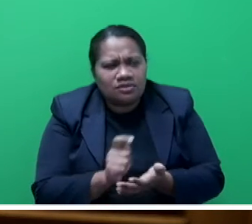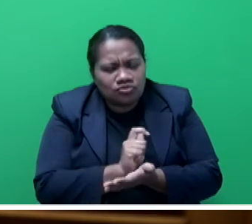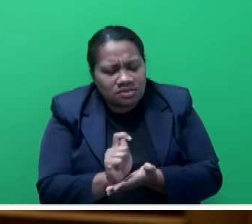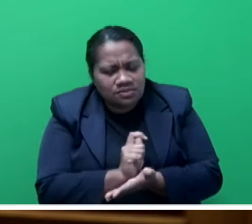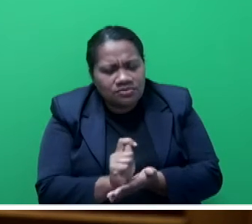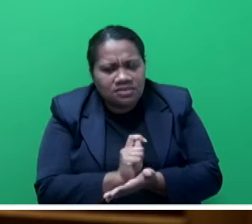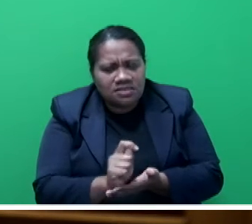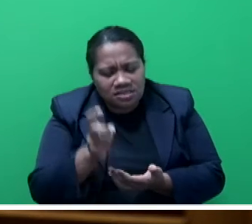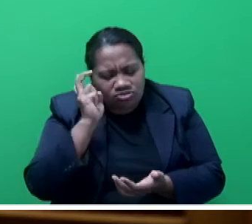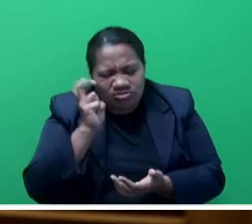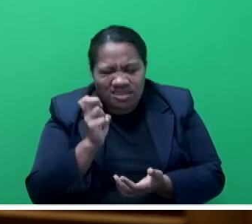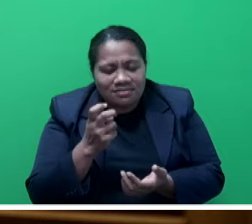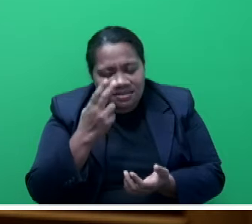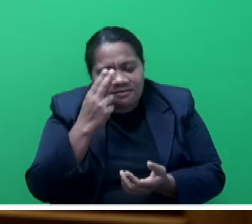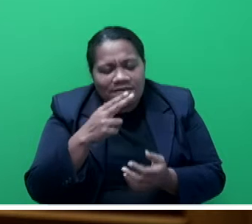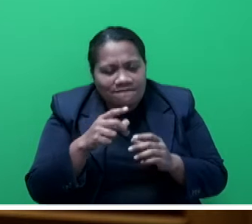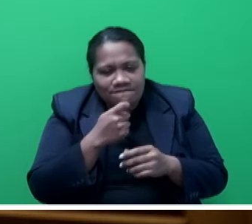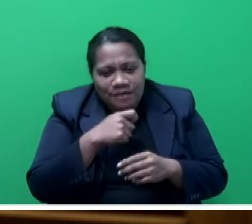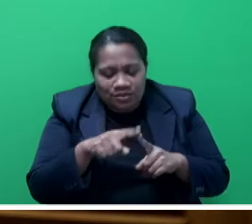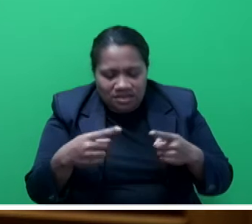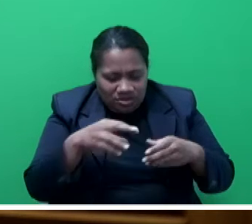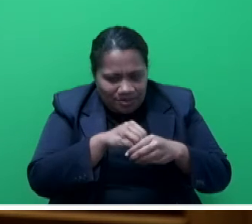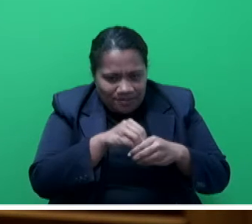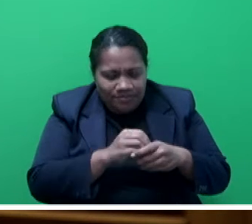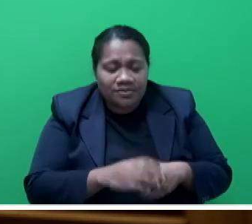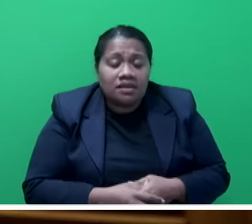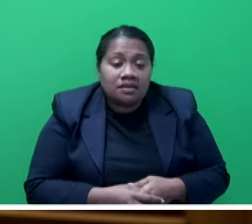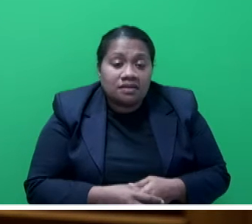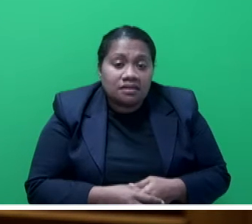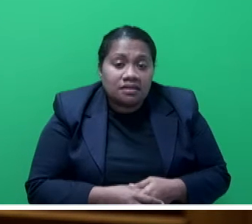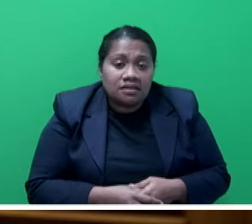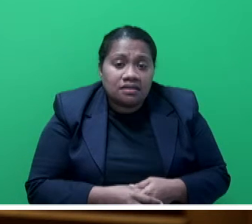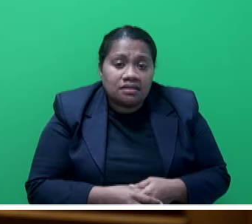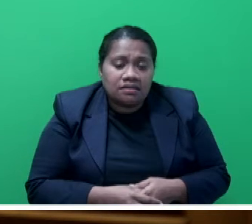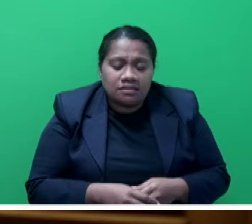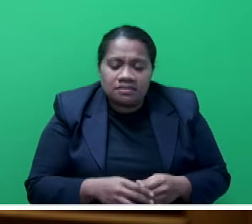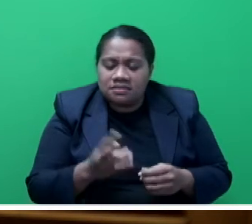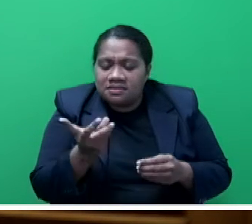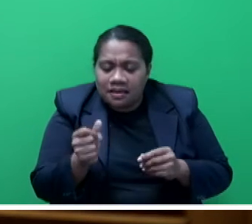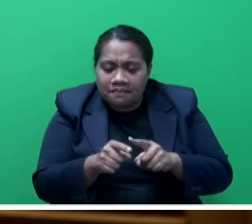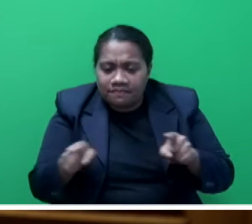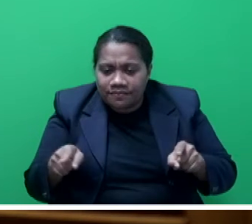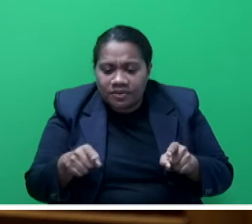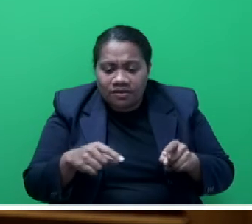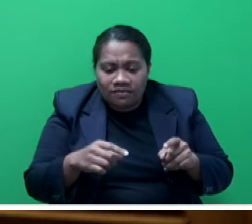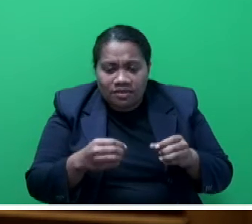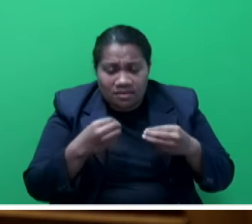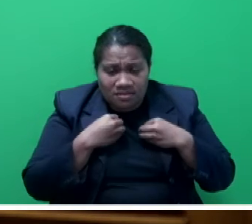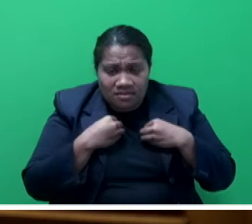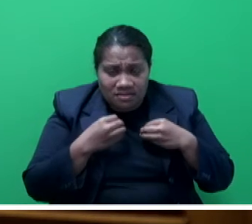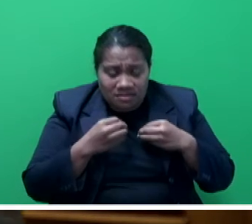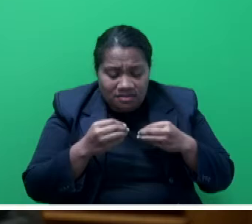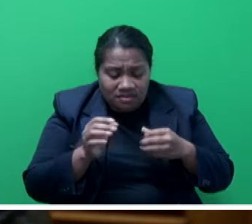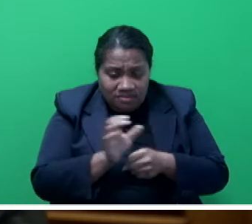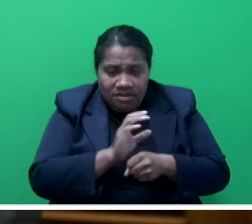to name a few. A number of cooperatives, Honourable Speaker, sir, have been able to access government livelihood programs.